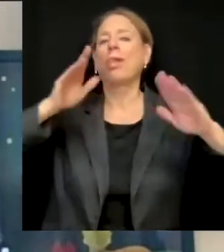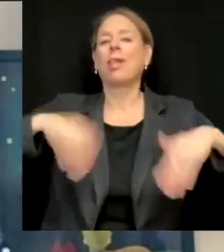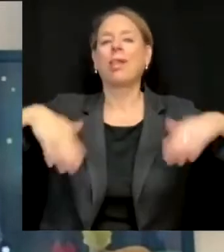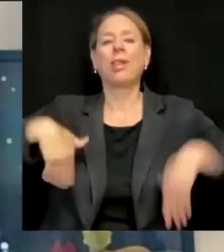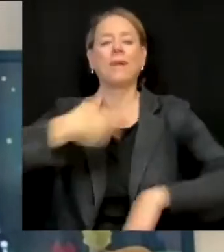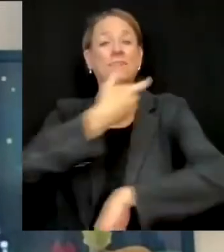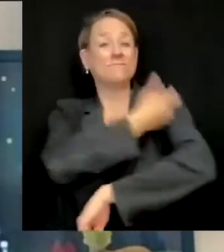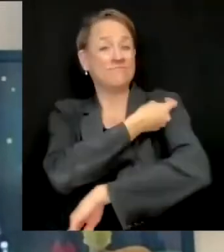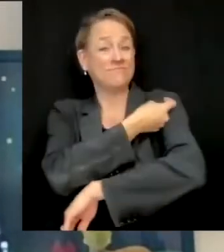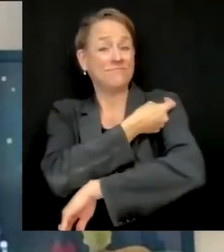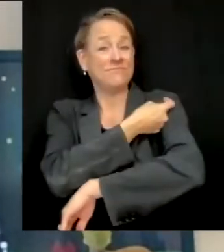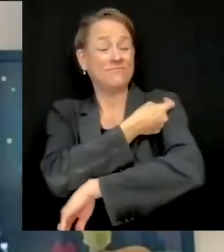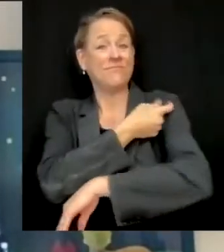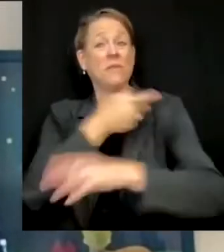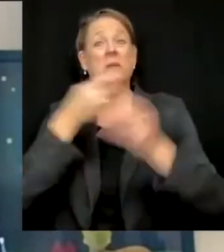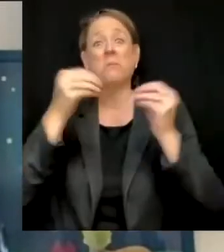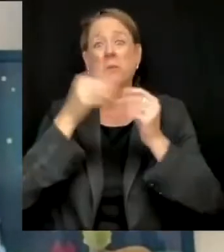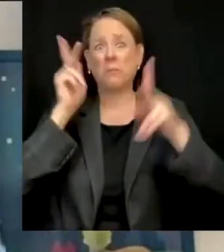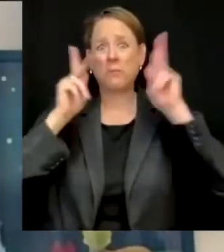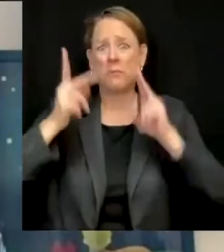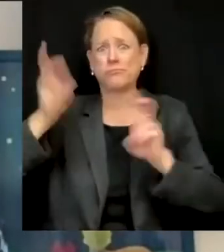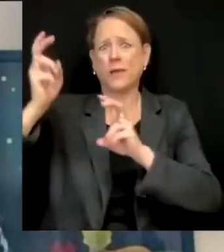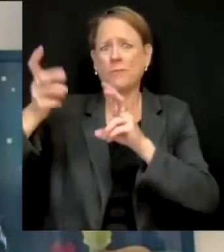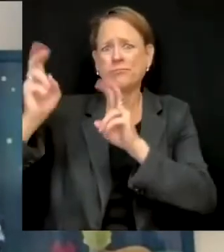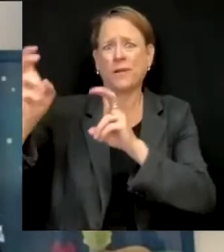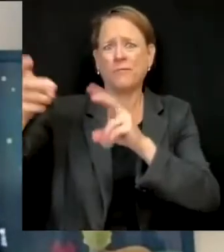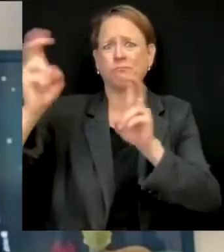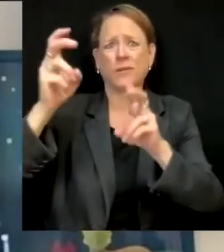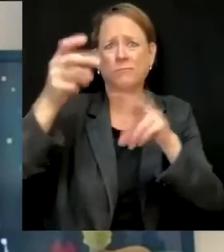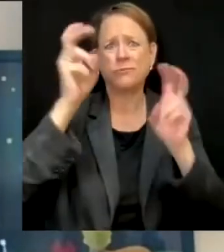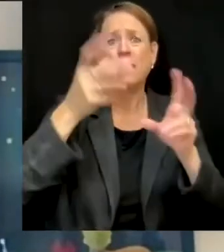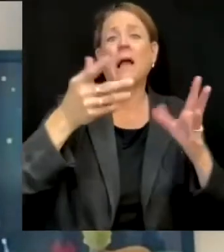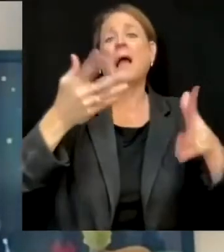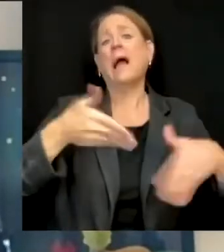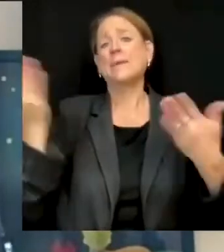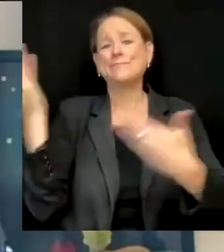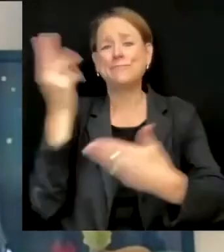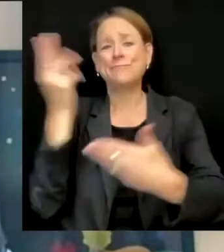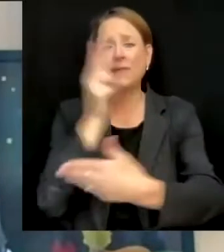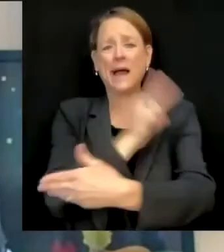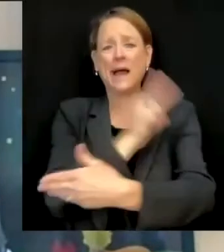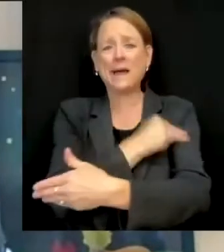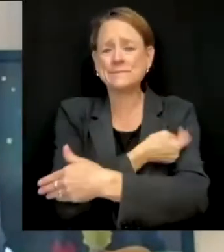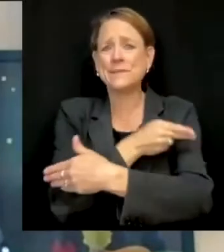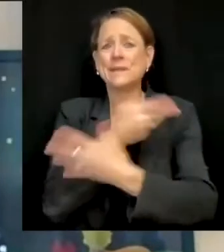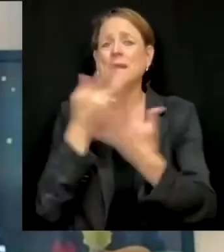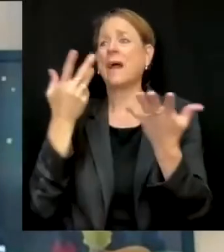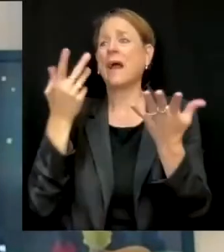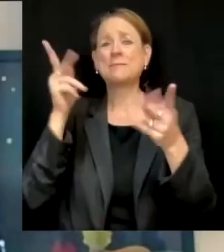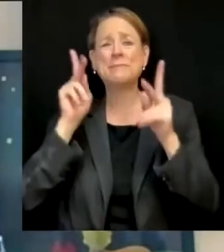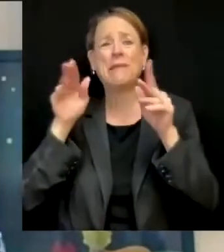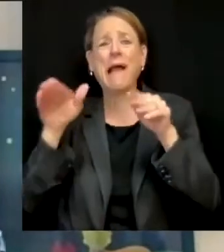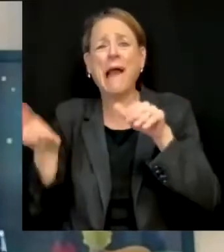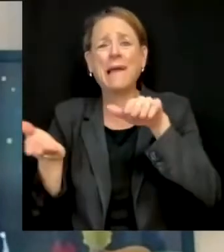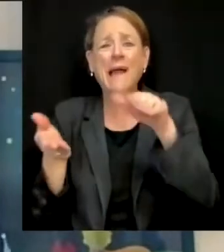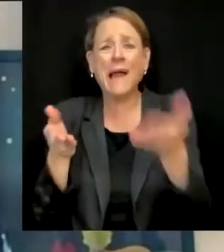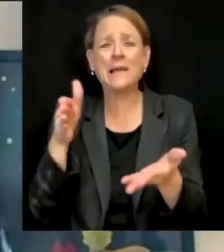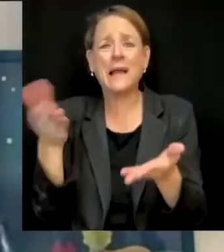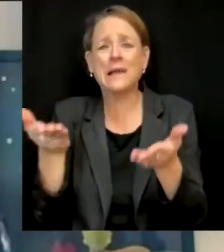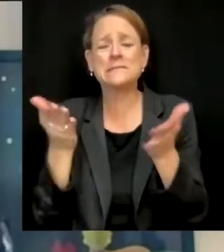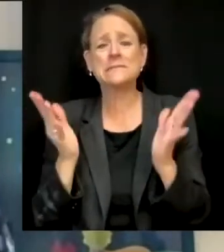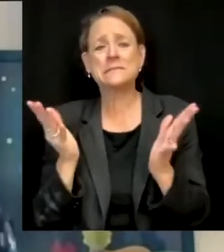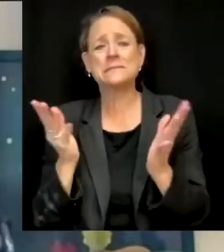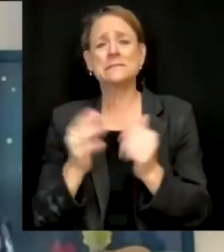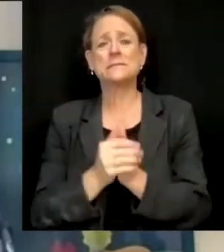and more deaths. Over the past 2 weeks, we have seen Wisconsin hospitalizations rise